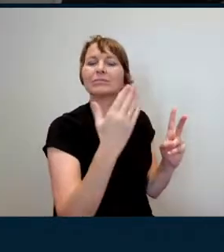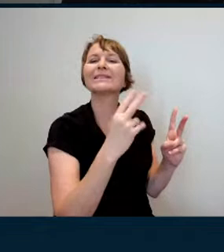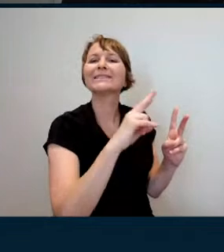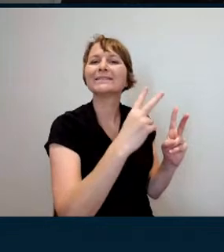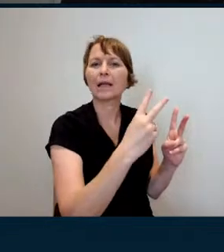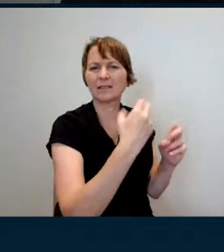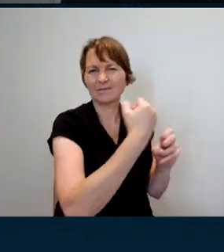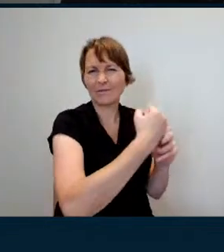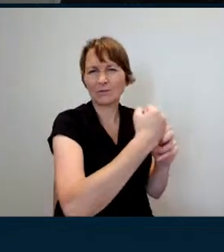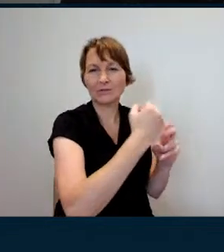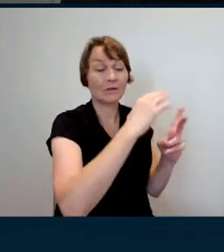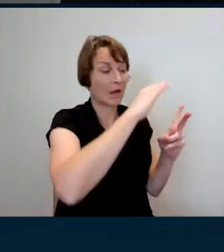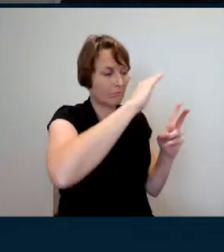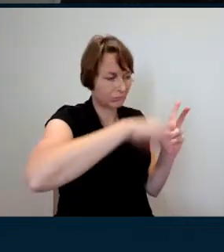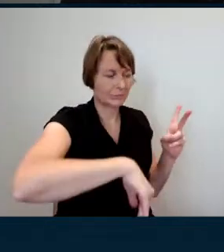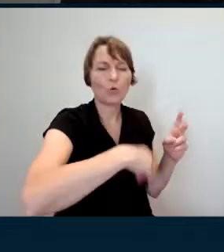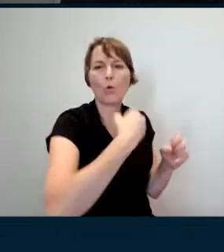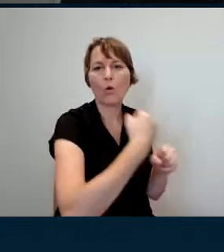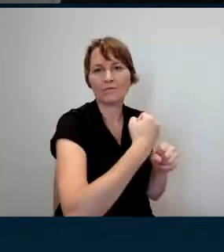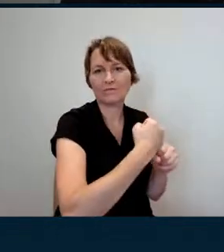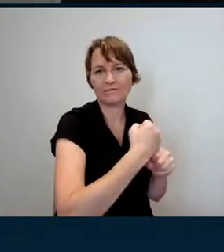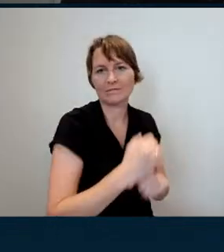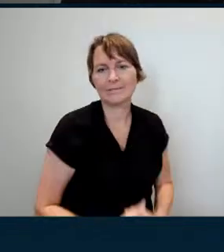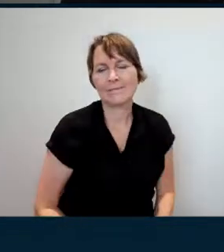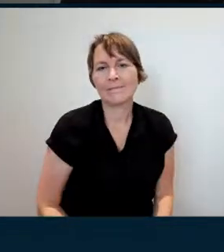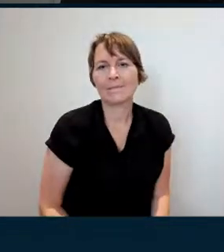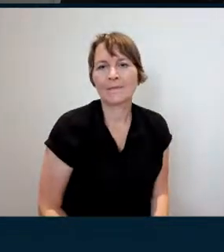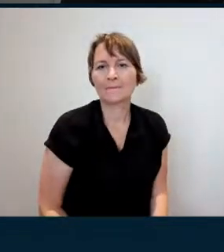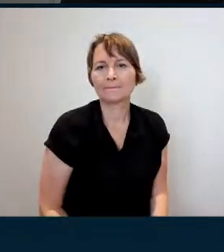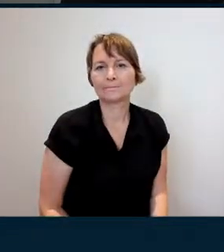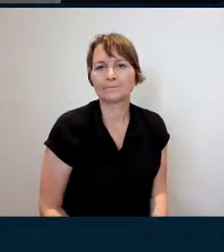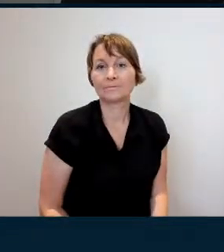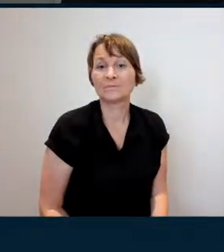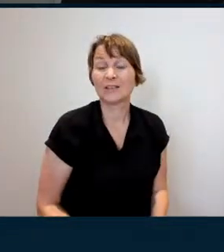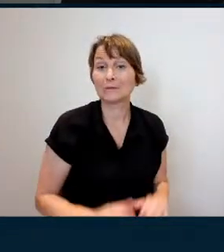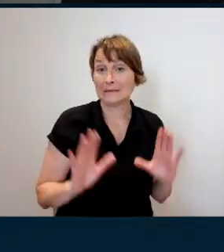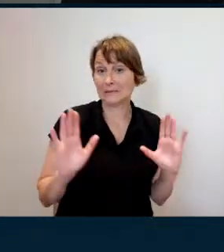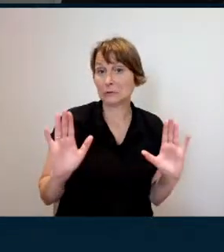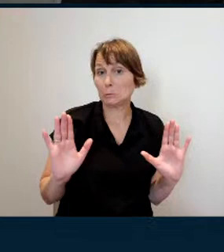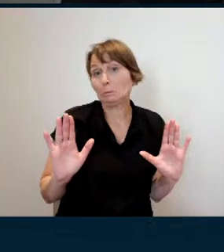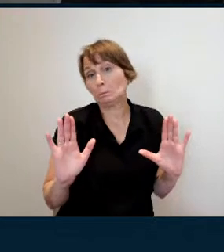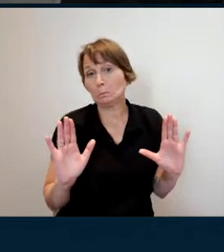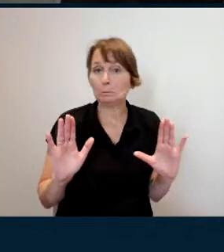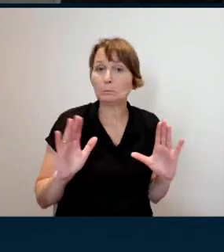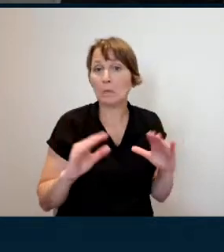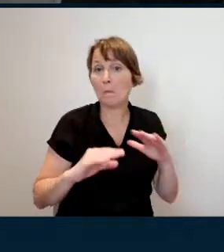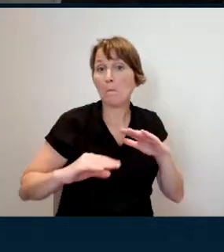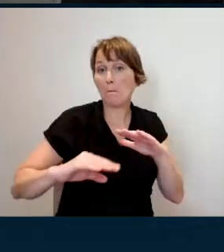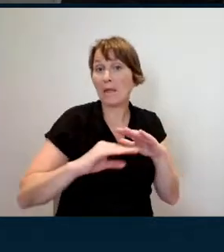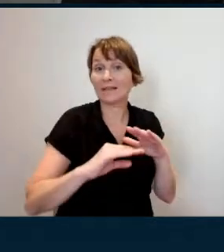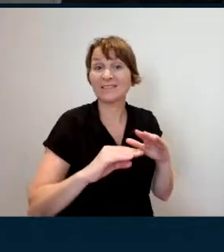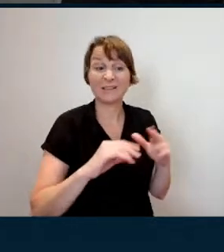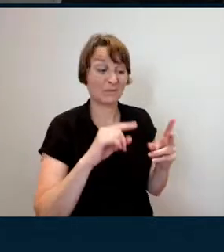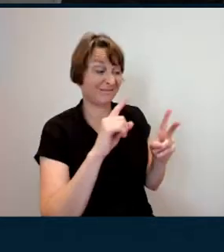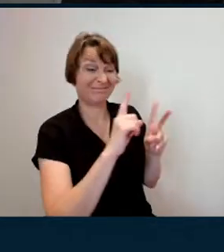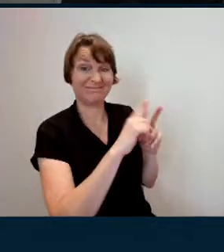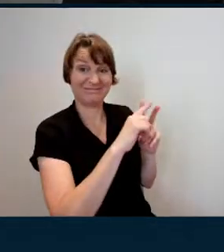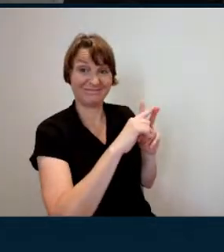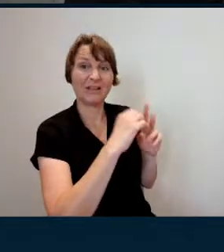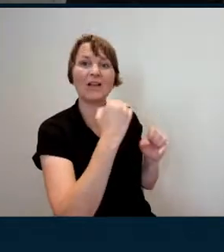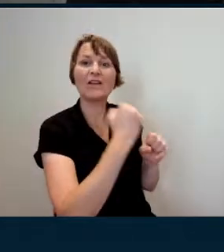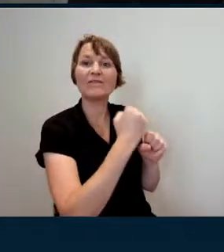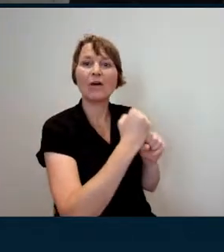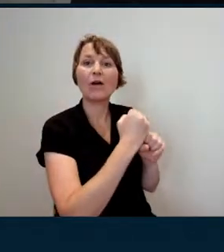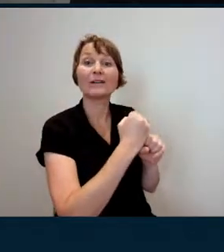resources. And now this is pretty basic, but that function just has a start sleep at the